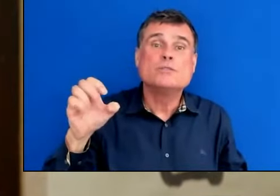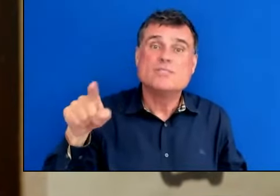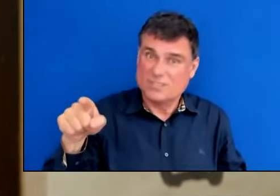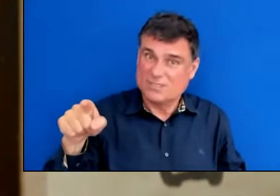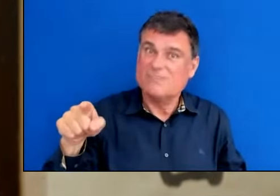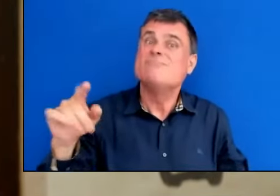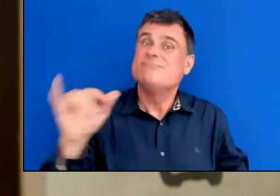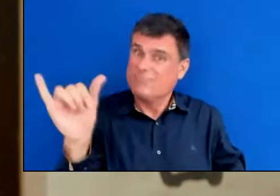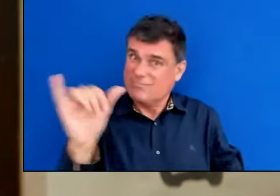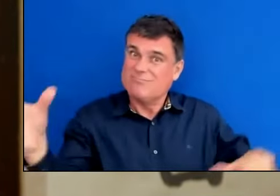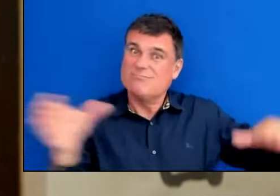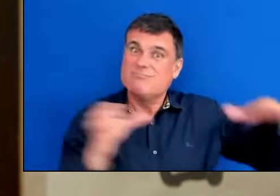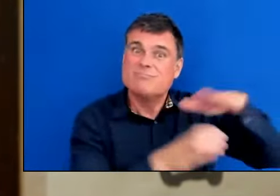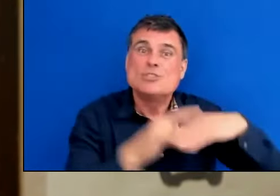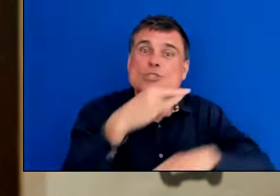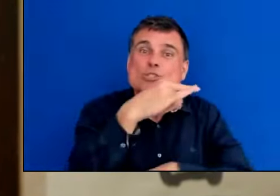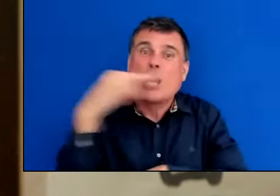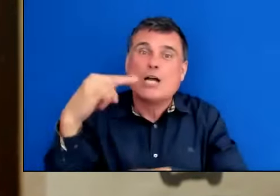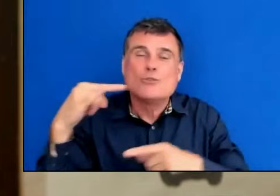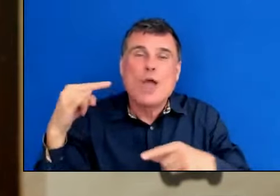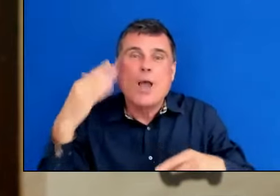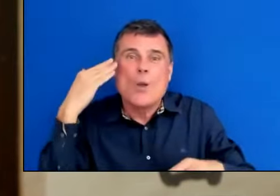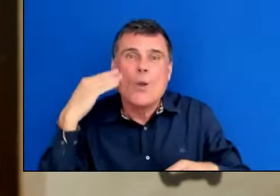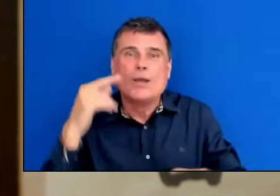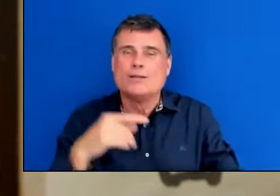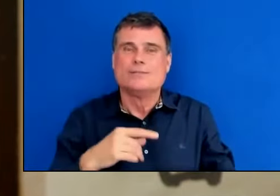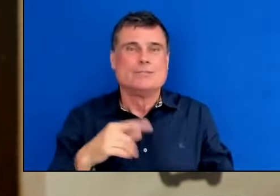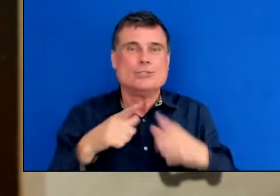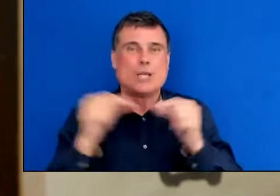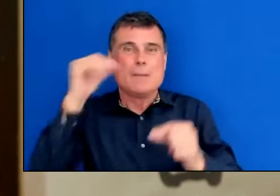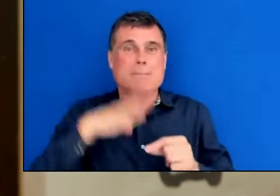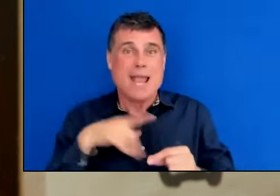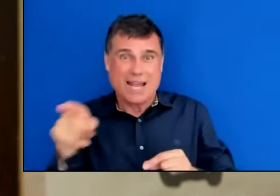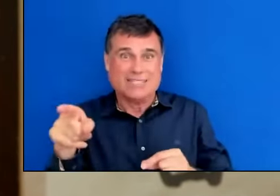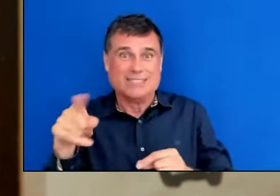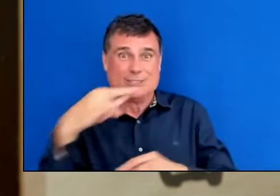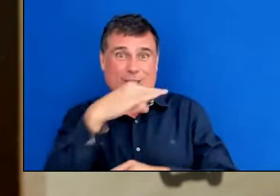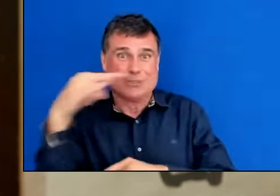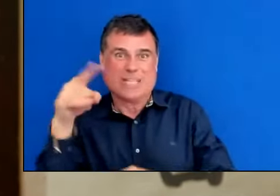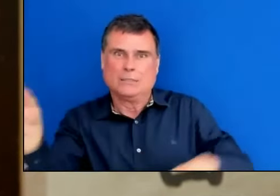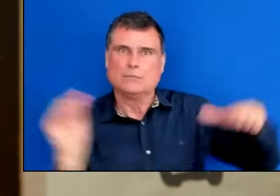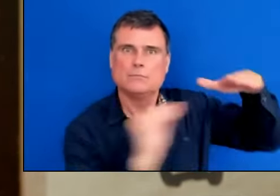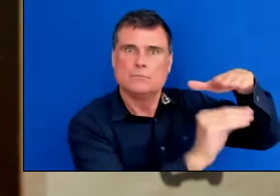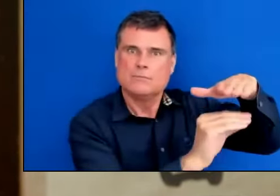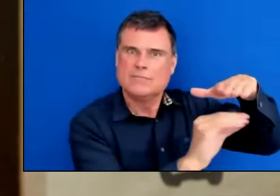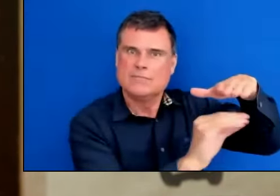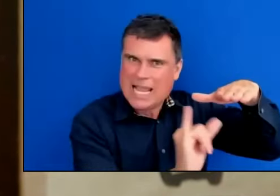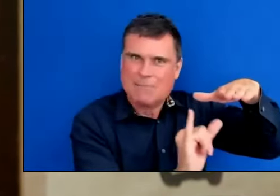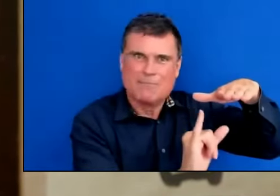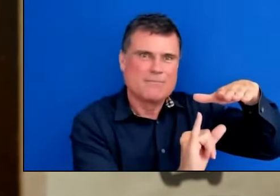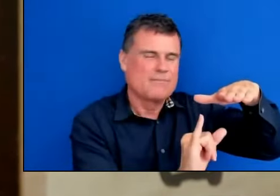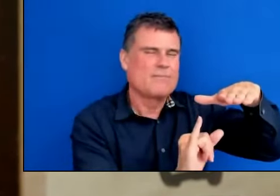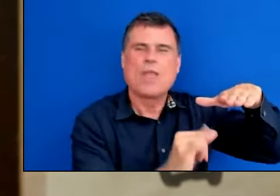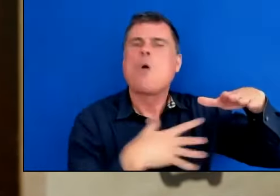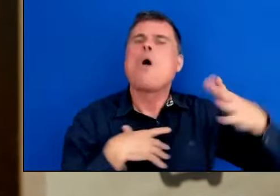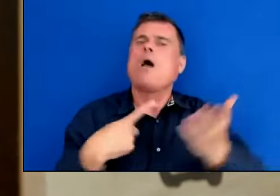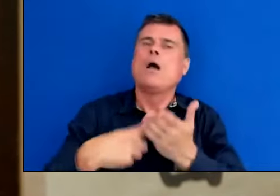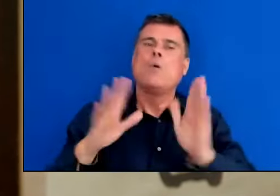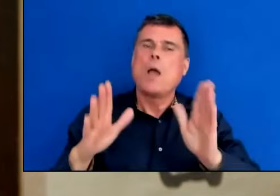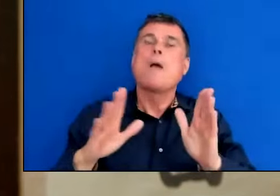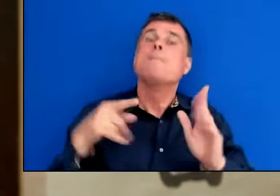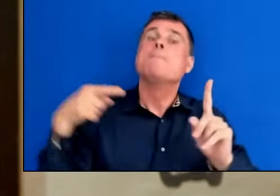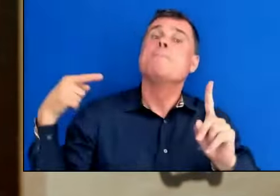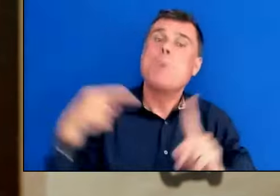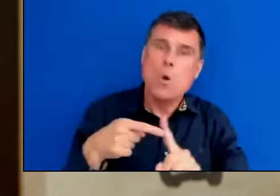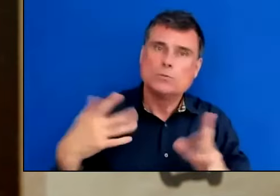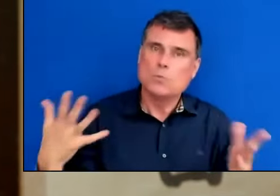And although I wanted to talk about Star Trek, we spent a minute or two on that. And then we spent the next hour talking about progressive politics,